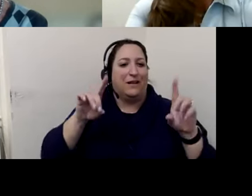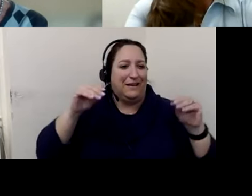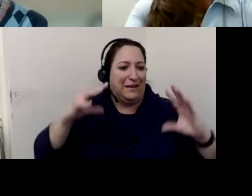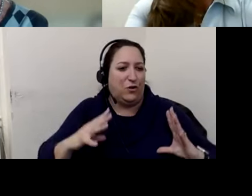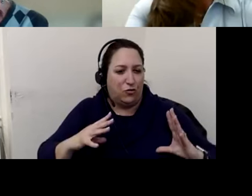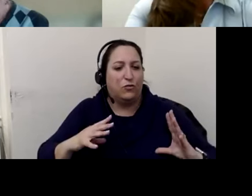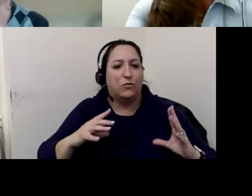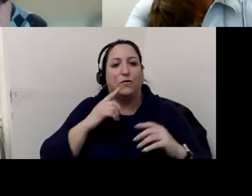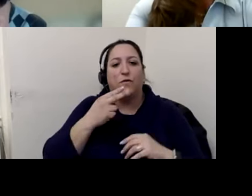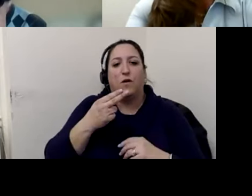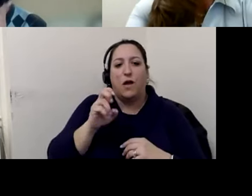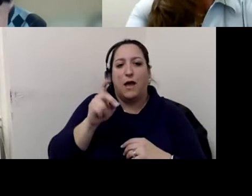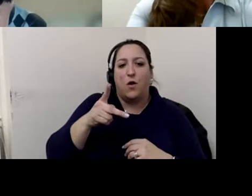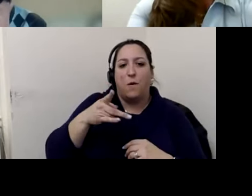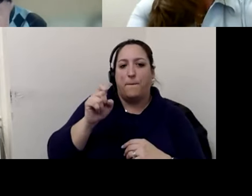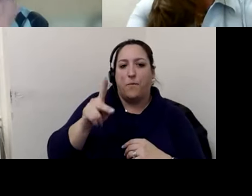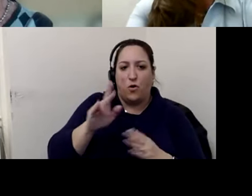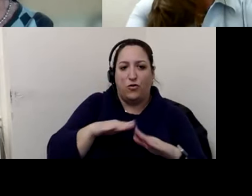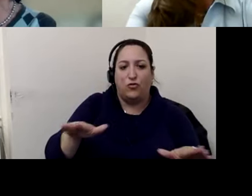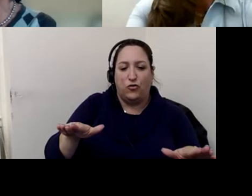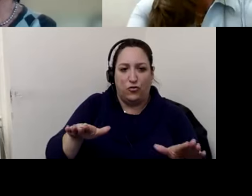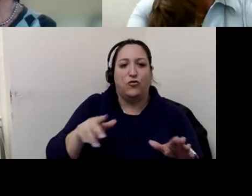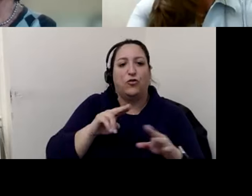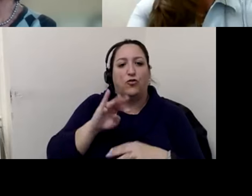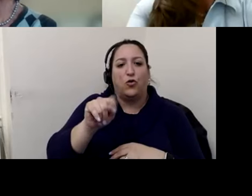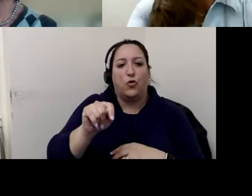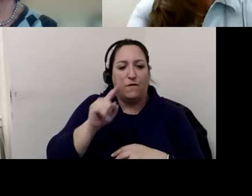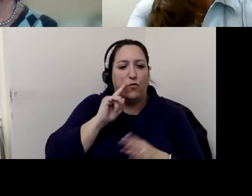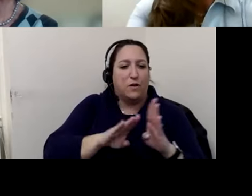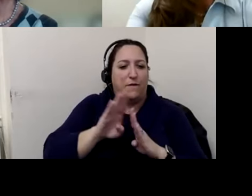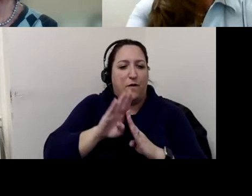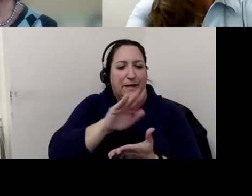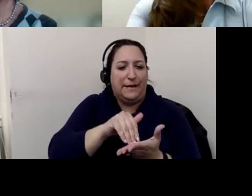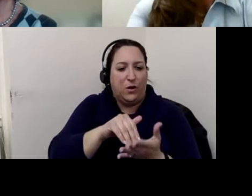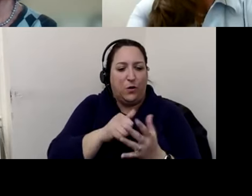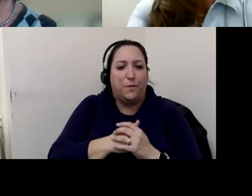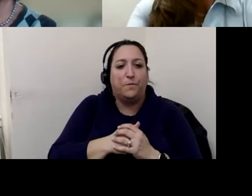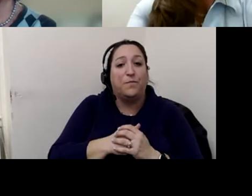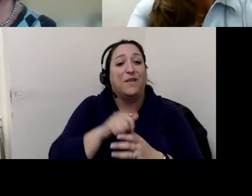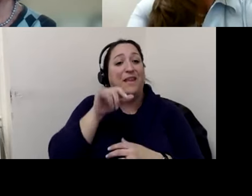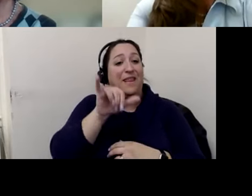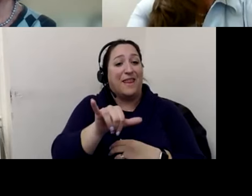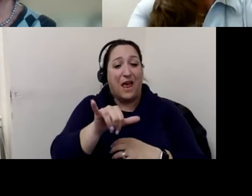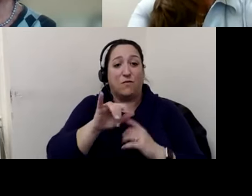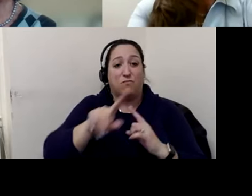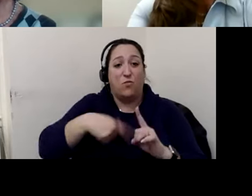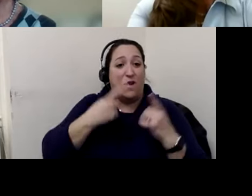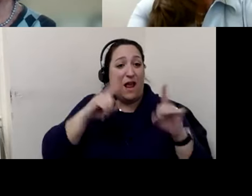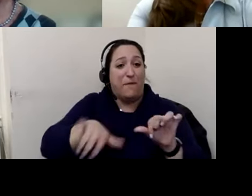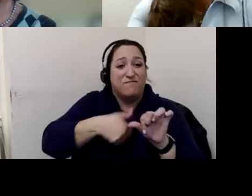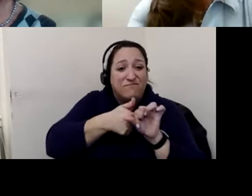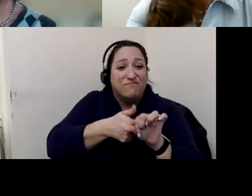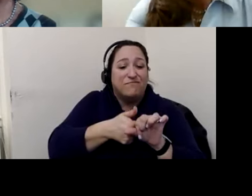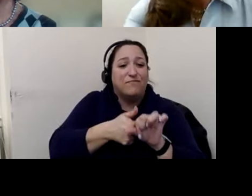for the Howard Park Children's Unit of the Bernard Fines and Developmental Center. This was just when compliance with the